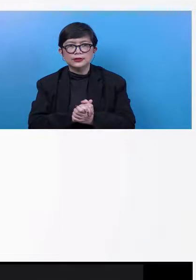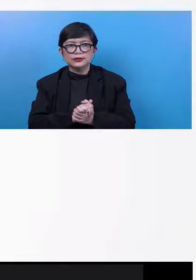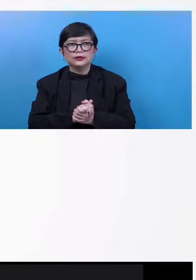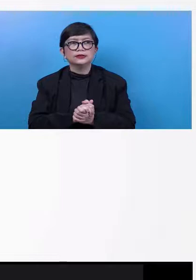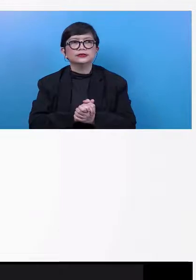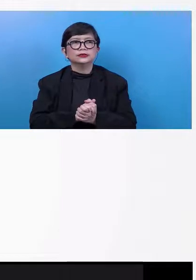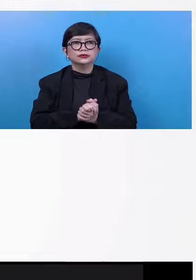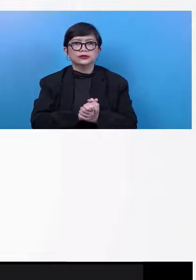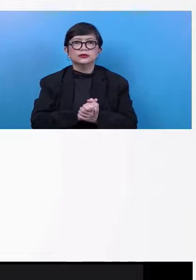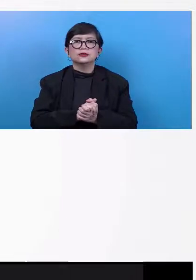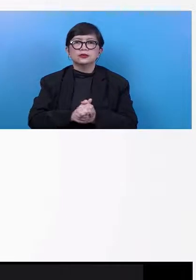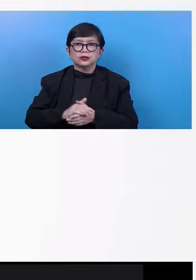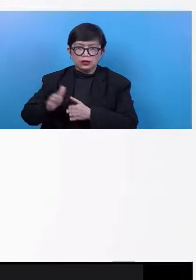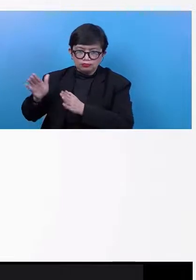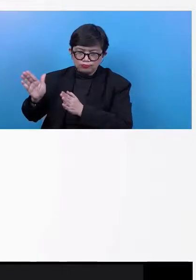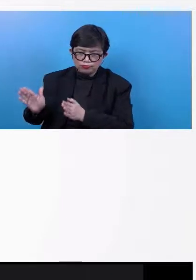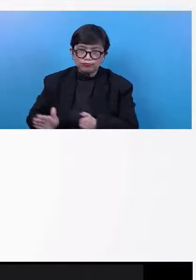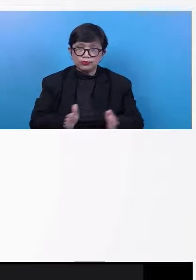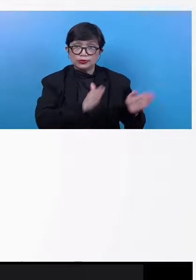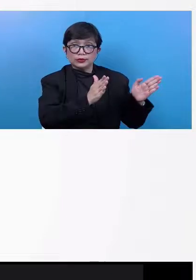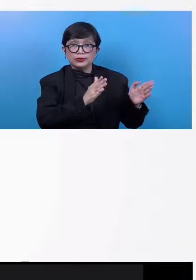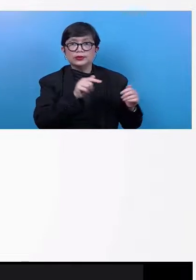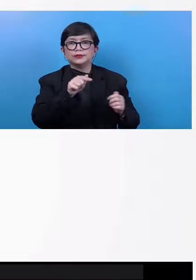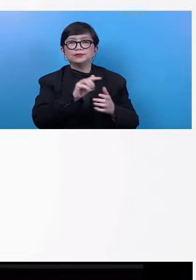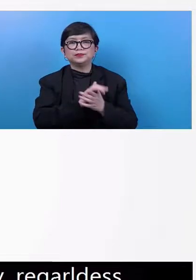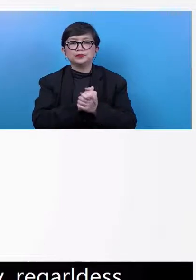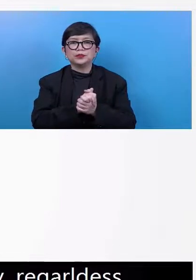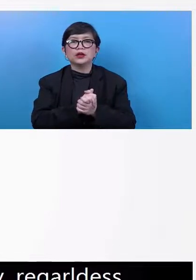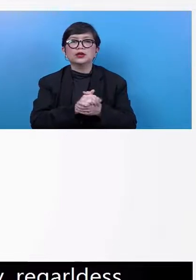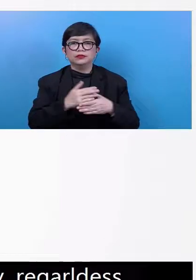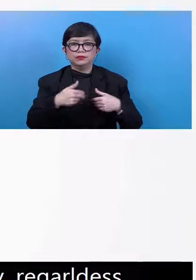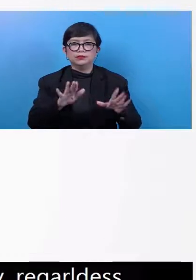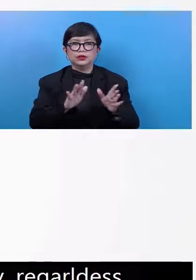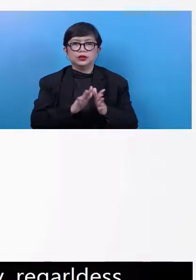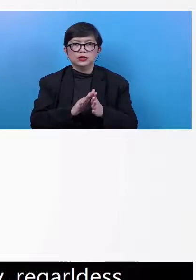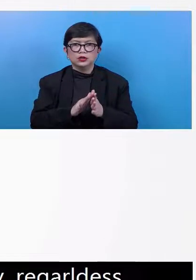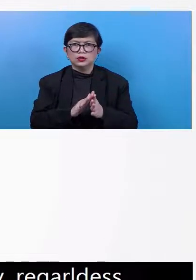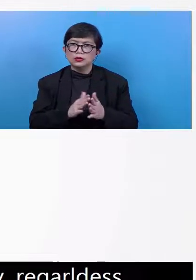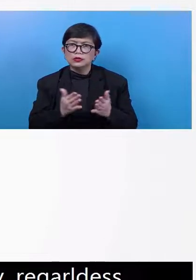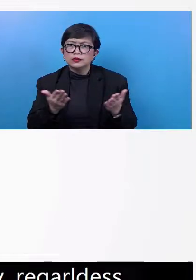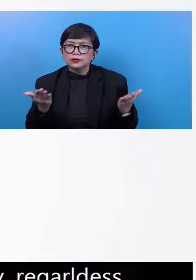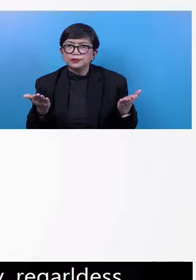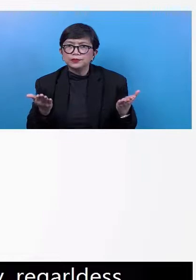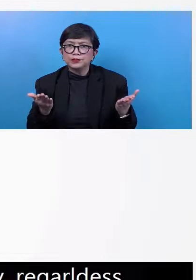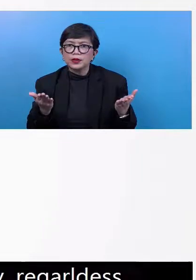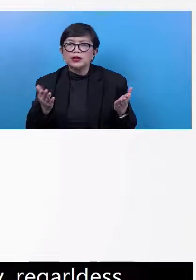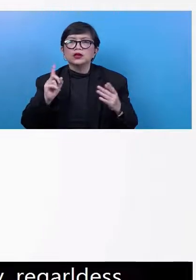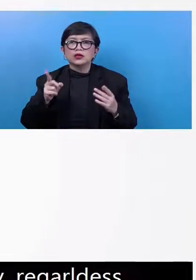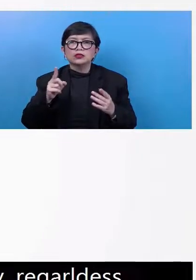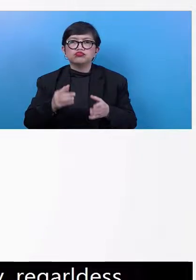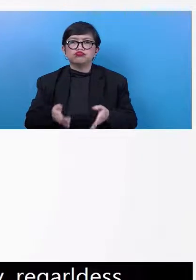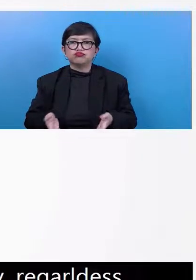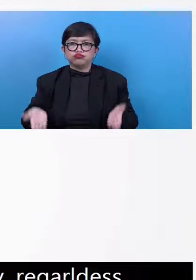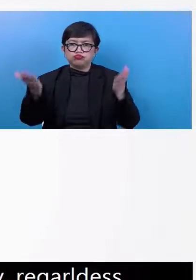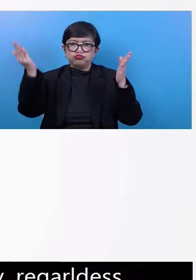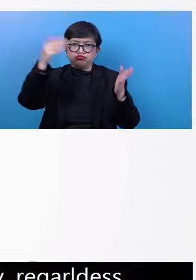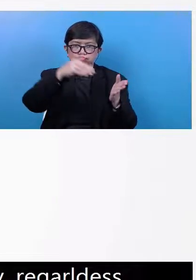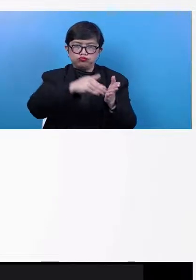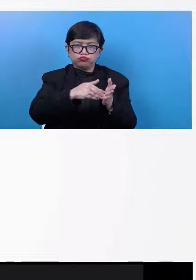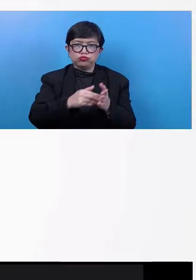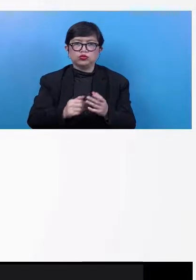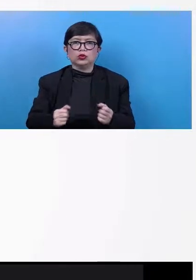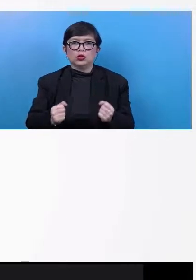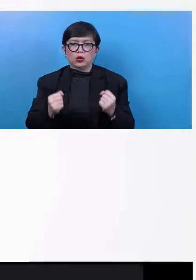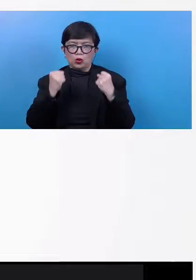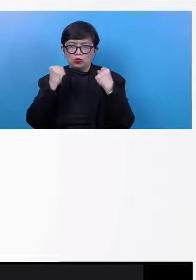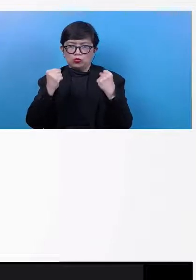not critical components have been disrupted. Recovery should strengthen the system that has failed so it